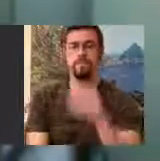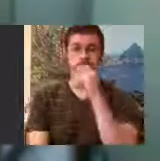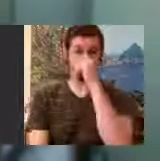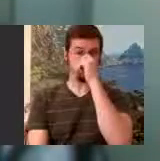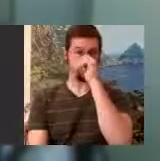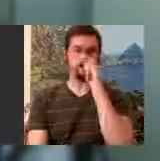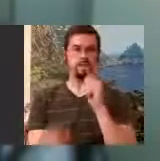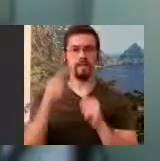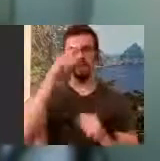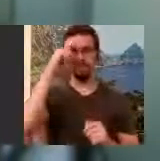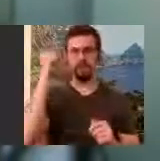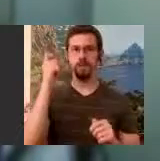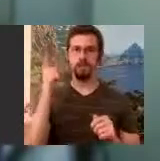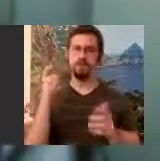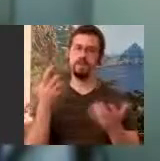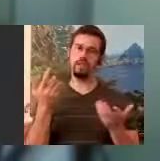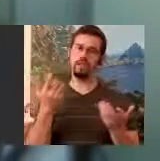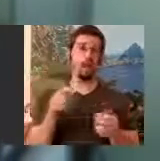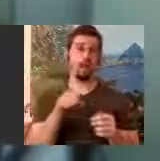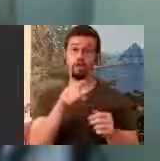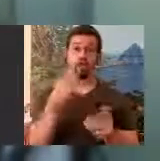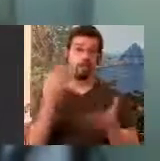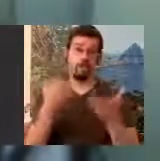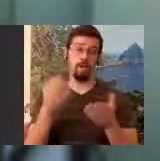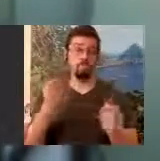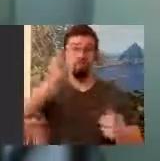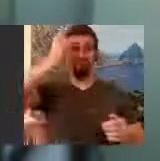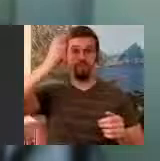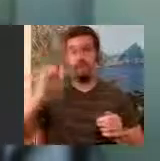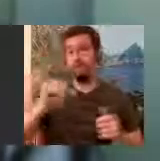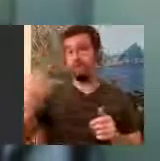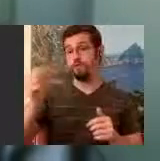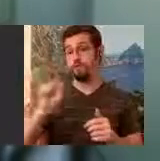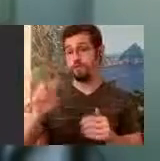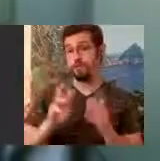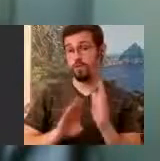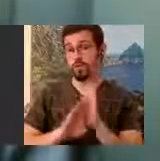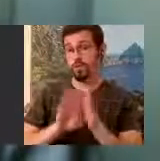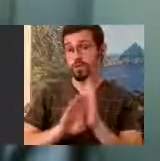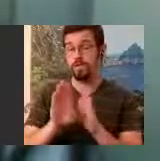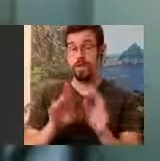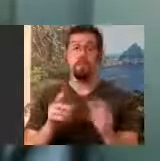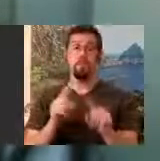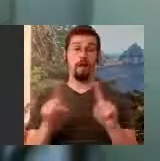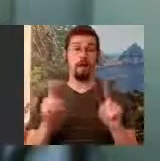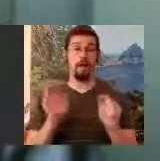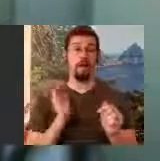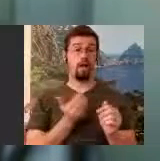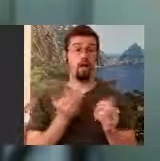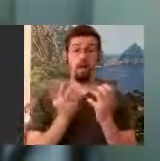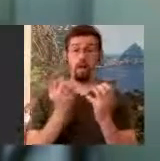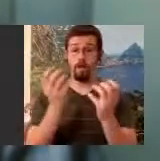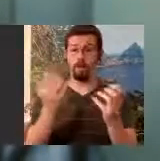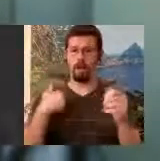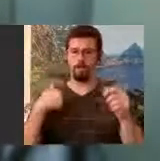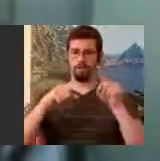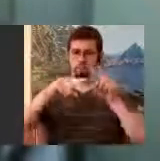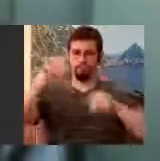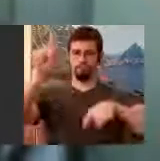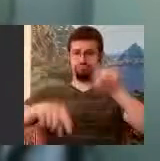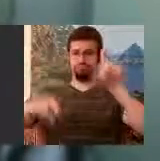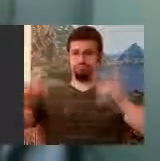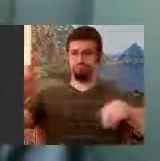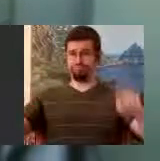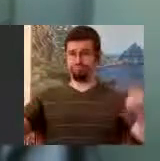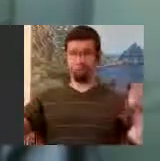our audience, we have so many different kinds of people out there. We really don't know who's watching, and every one of us comes from a different profession. So I